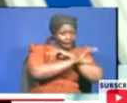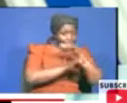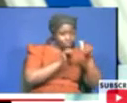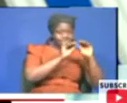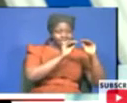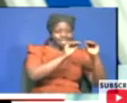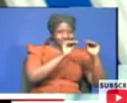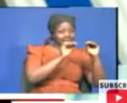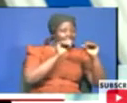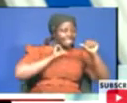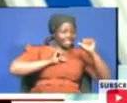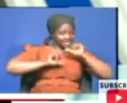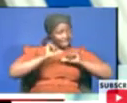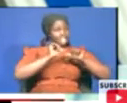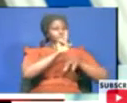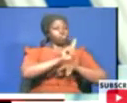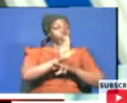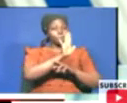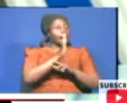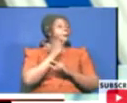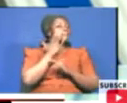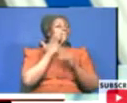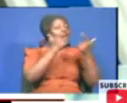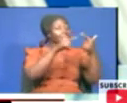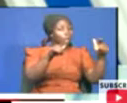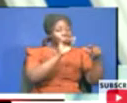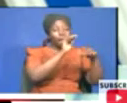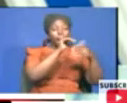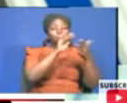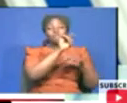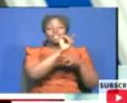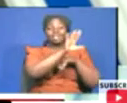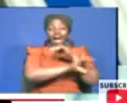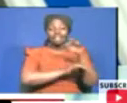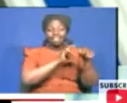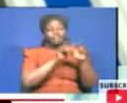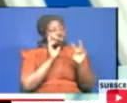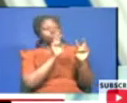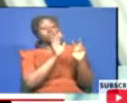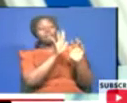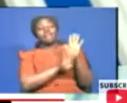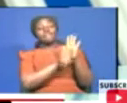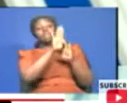tongue. In most of those countries, when you look at their levels of development, who could you?